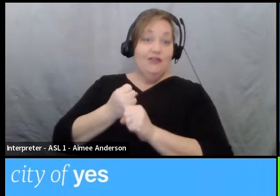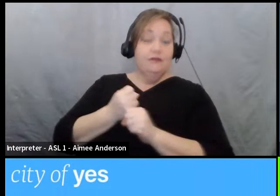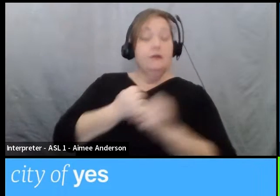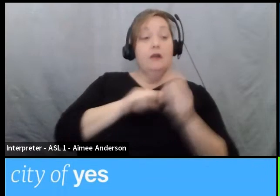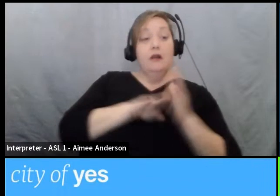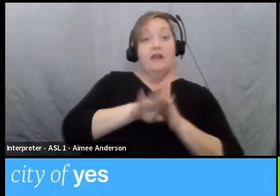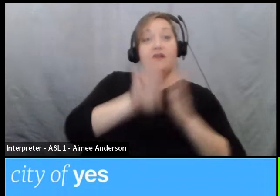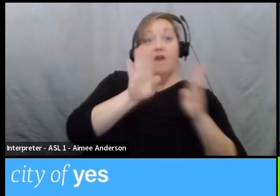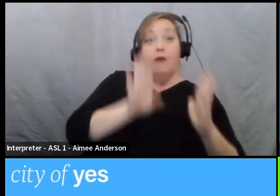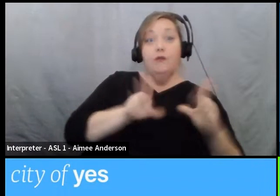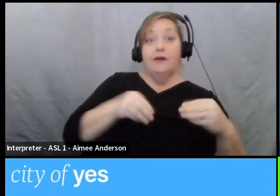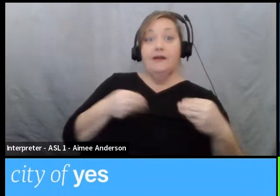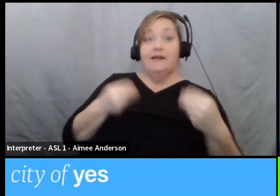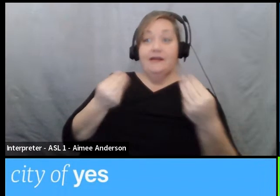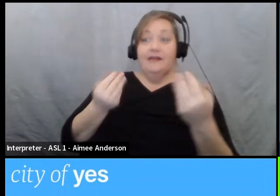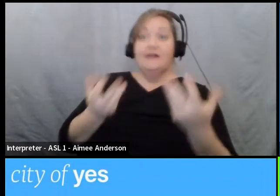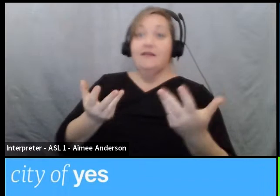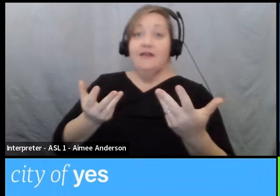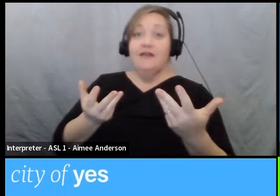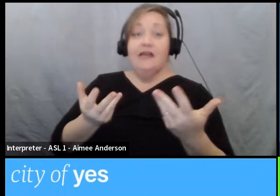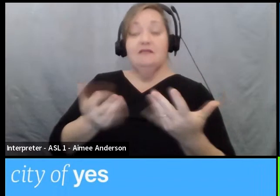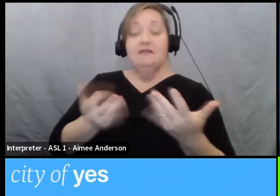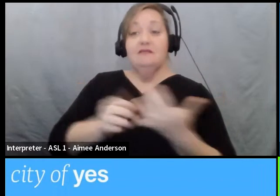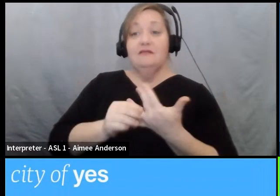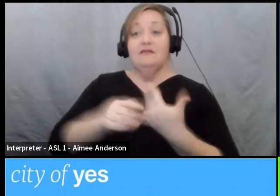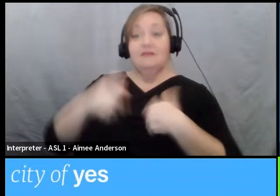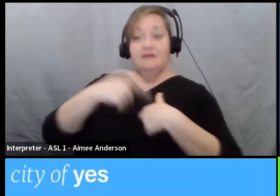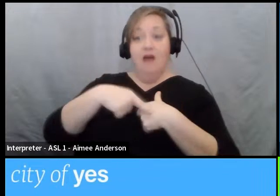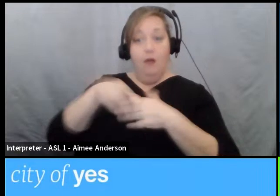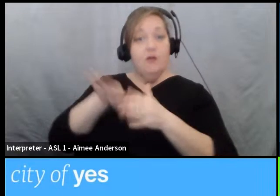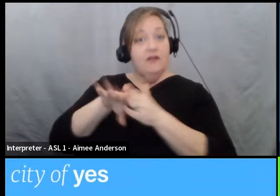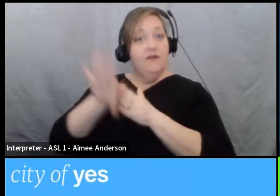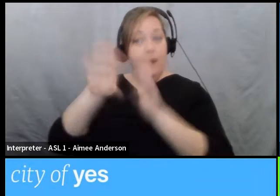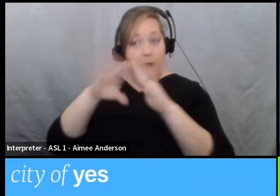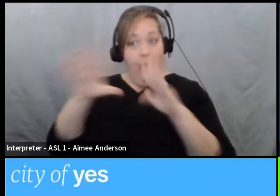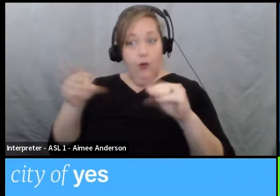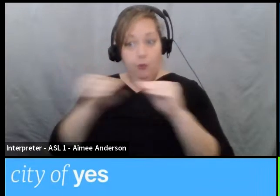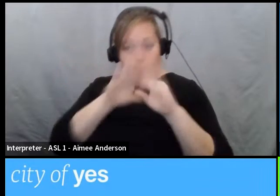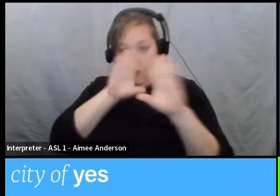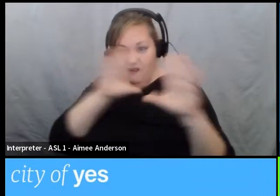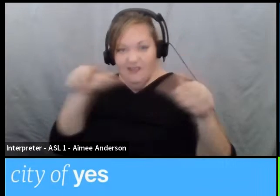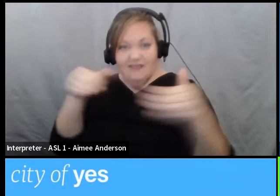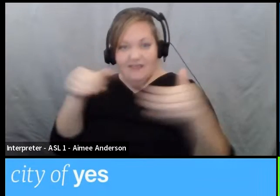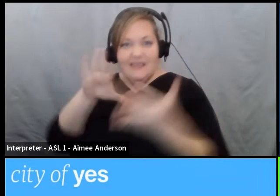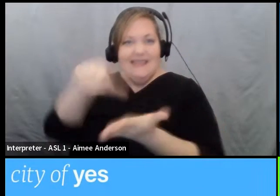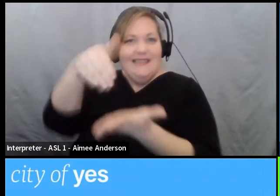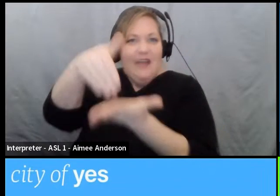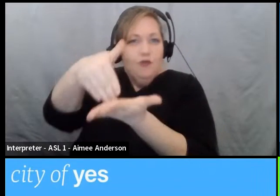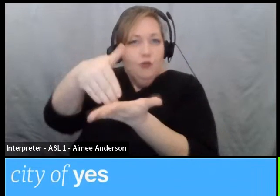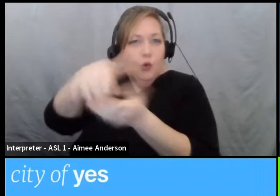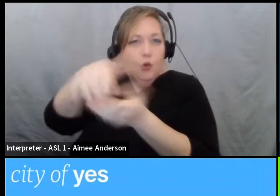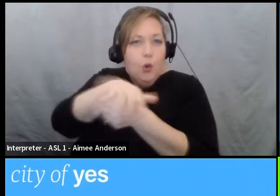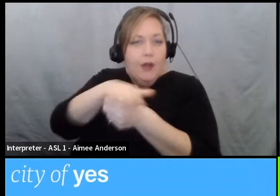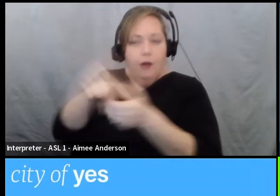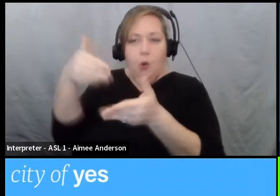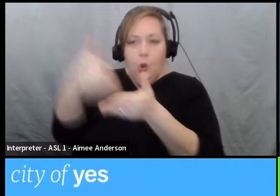if given their druthers, would probably develop housing, in more central locations with closer